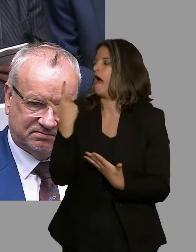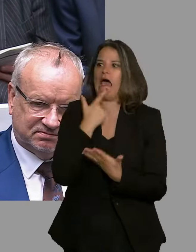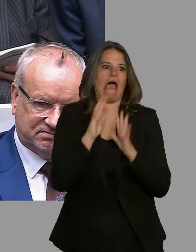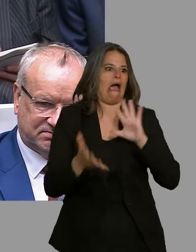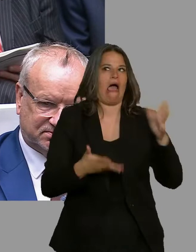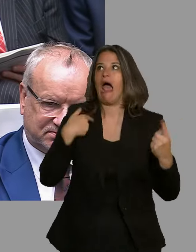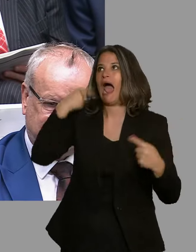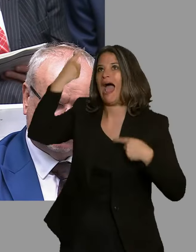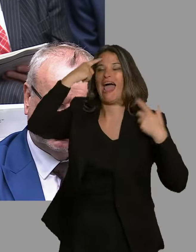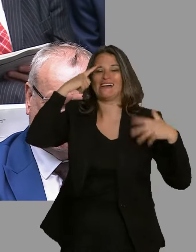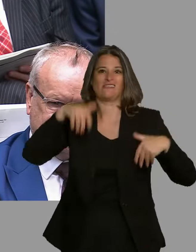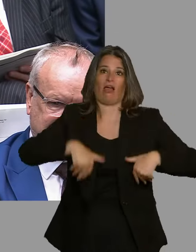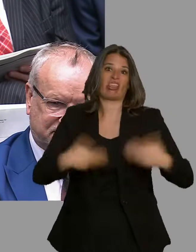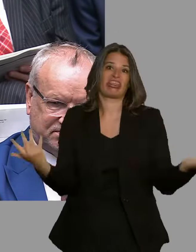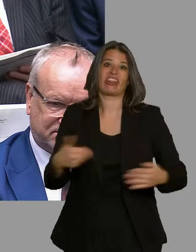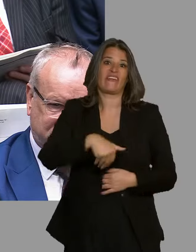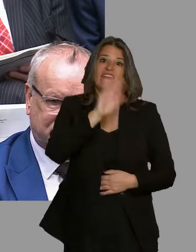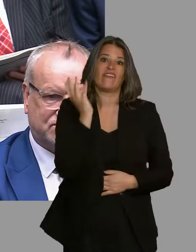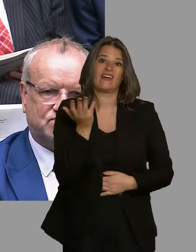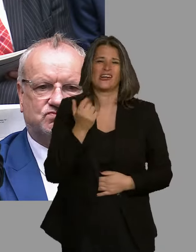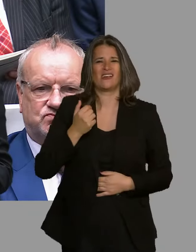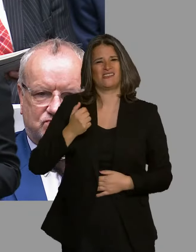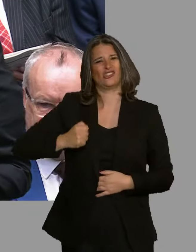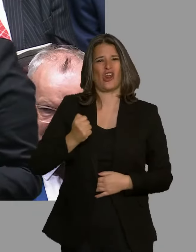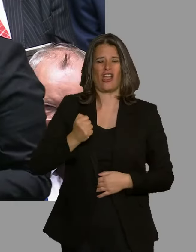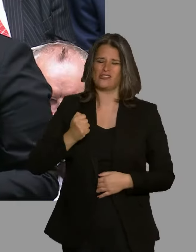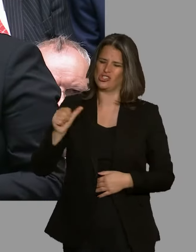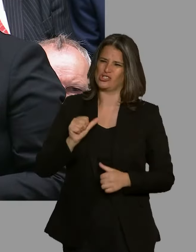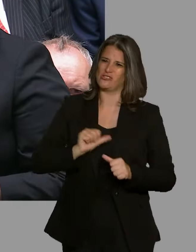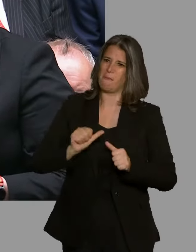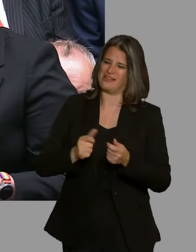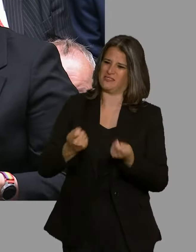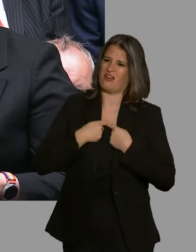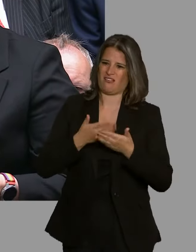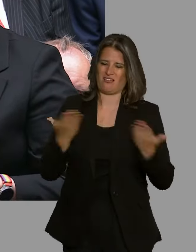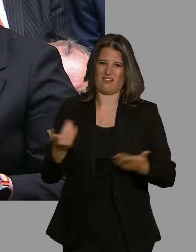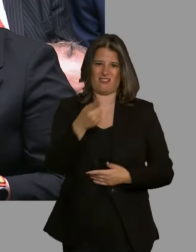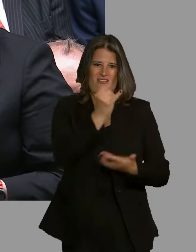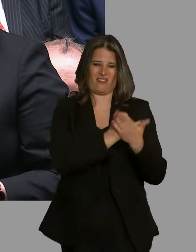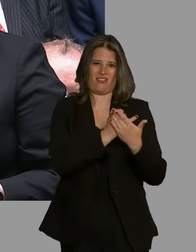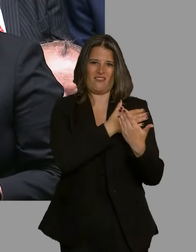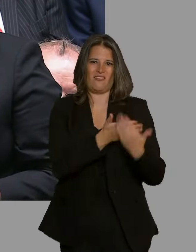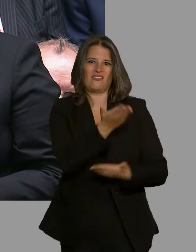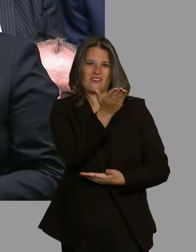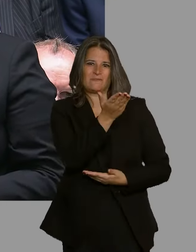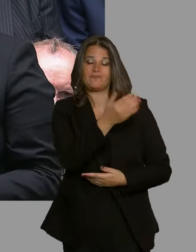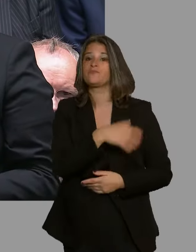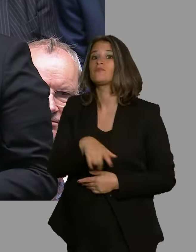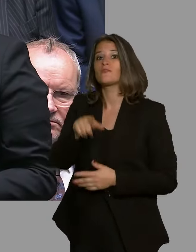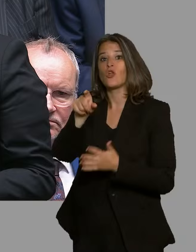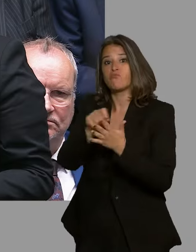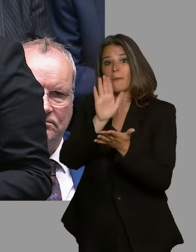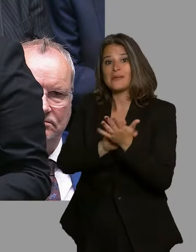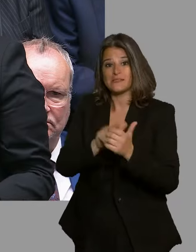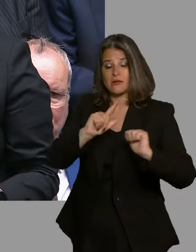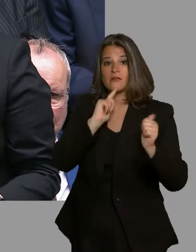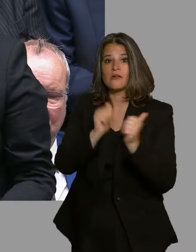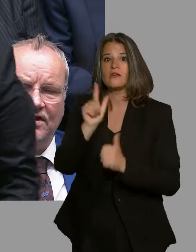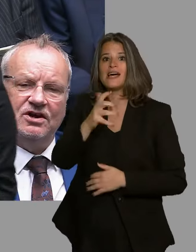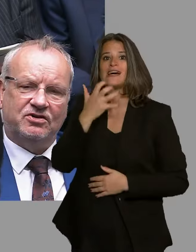the UK to continue to sell Israel the equipment for the fighter jets to drop bombs on these